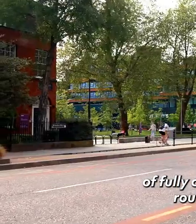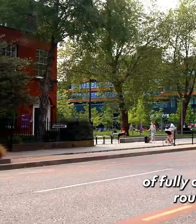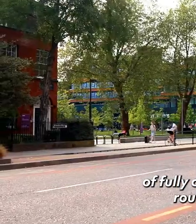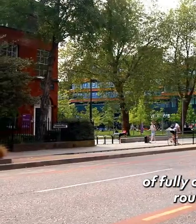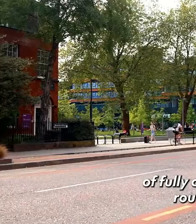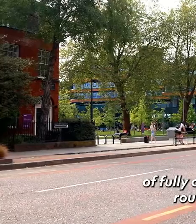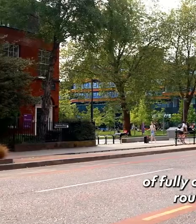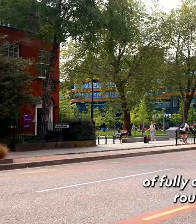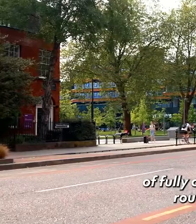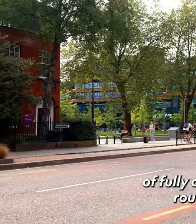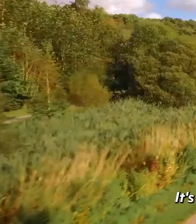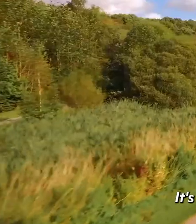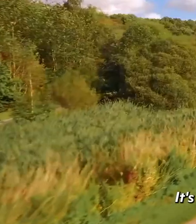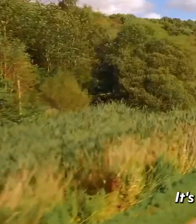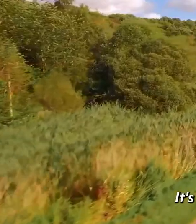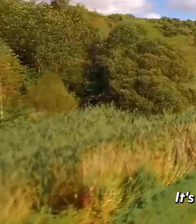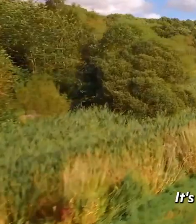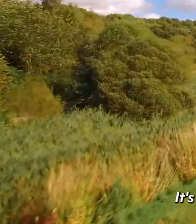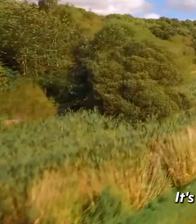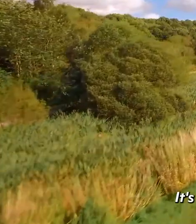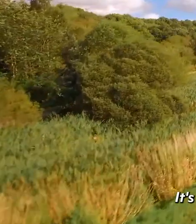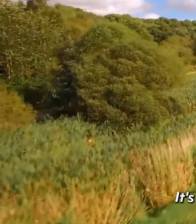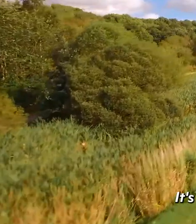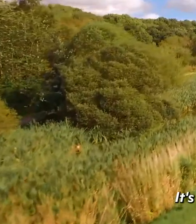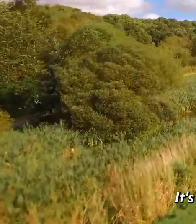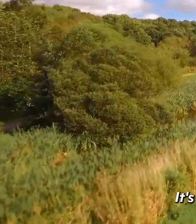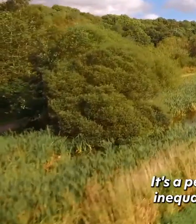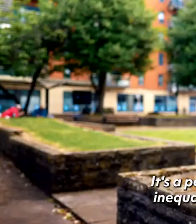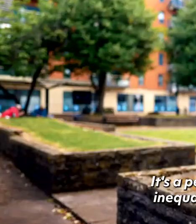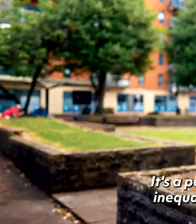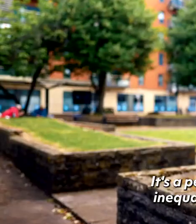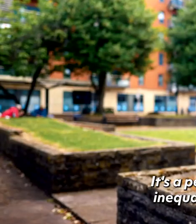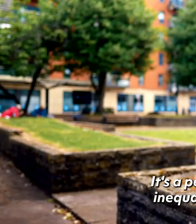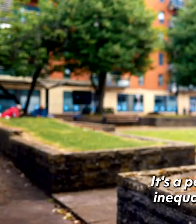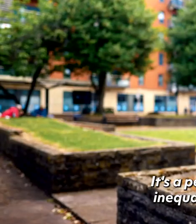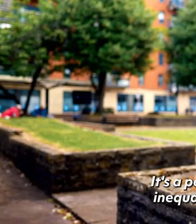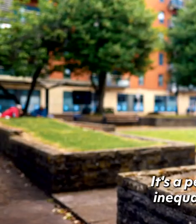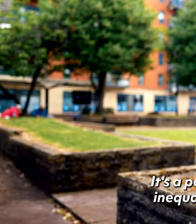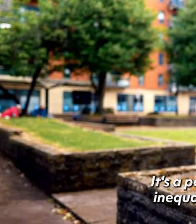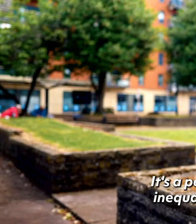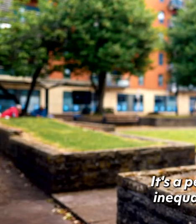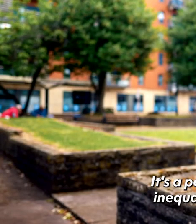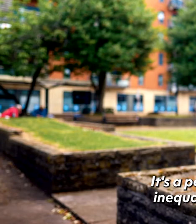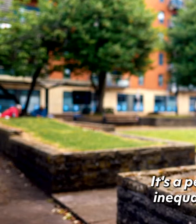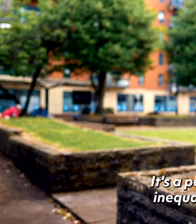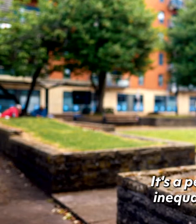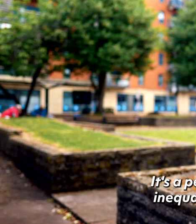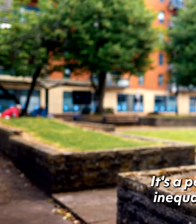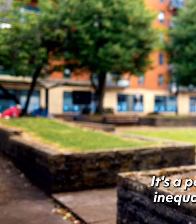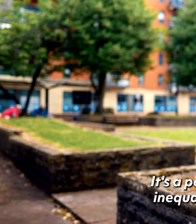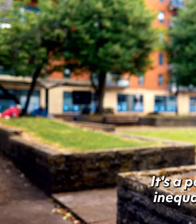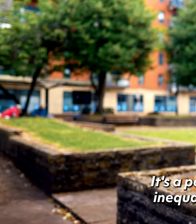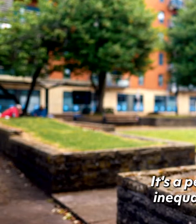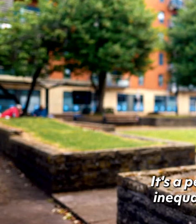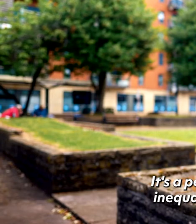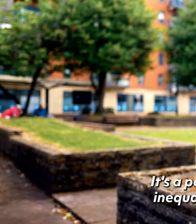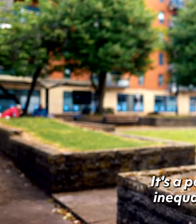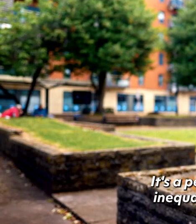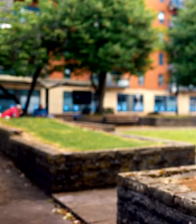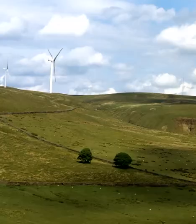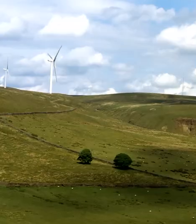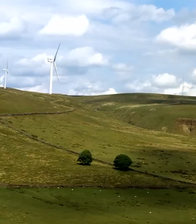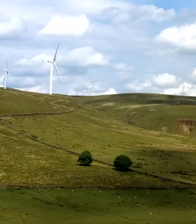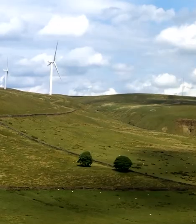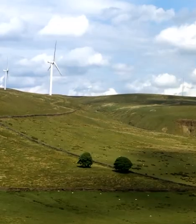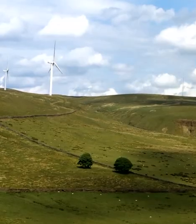walking routes across the city region. It's going to cost £1.5 billion. It's a perfect option to tackle health, inequality and of course